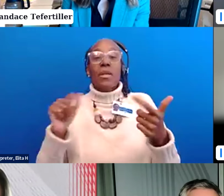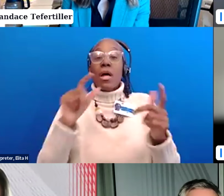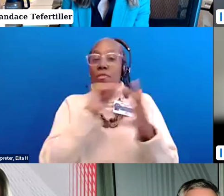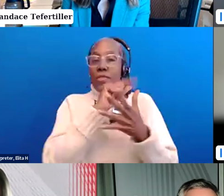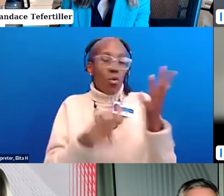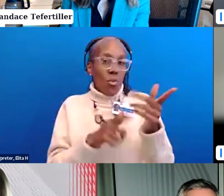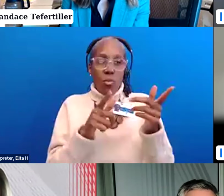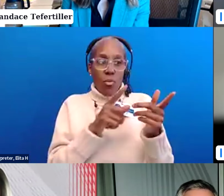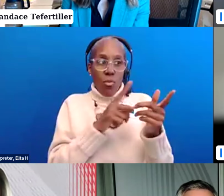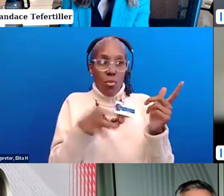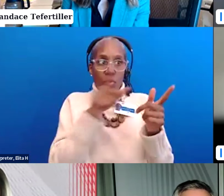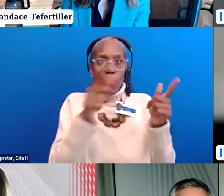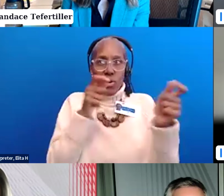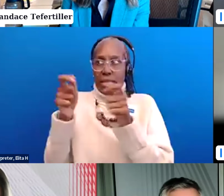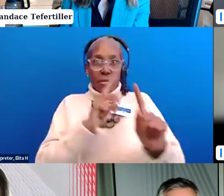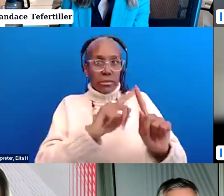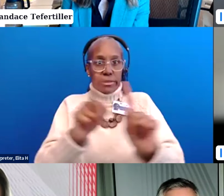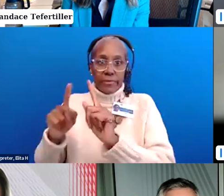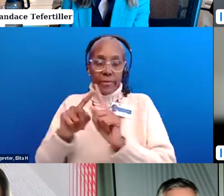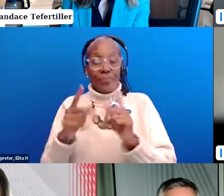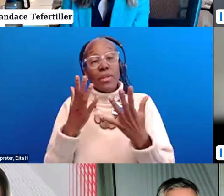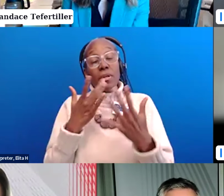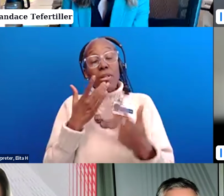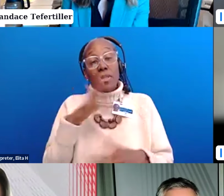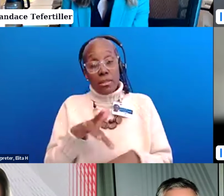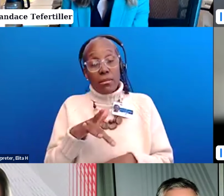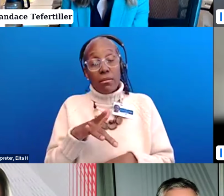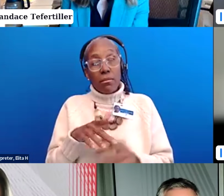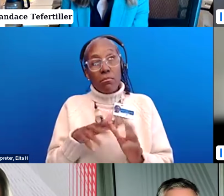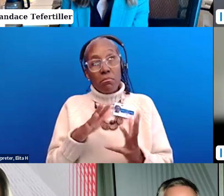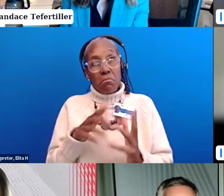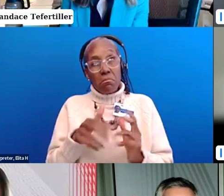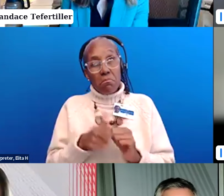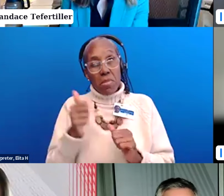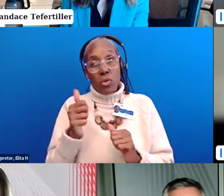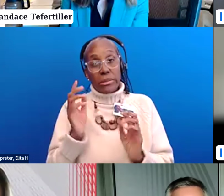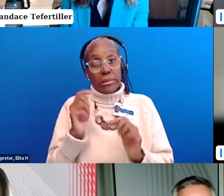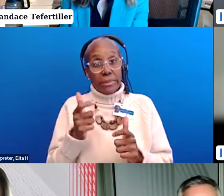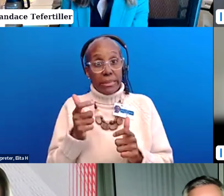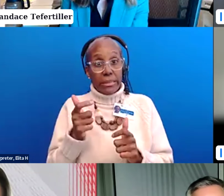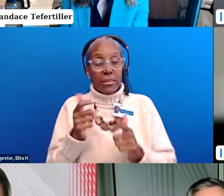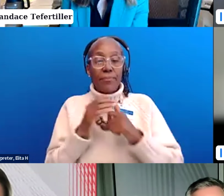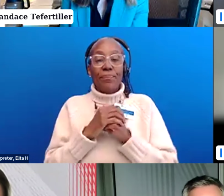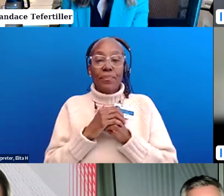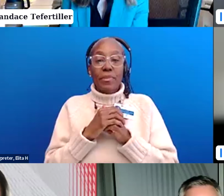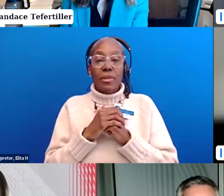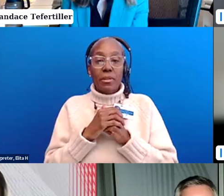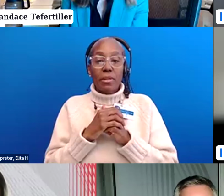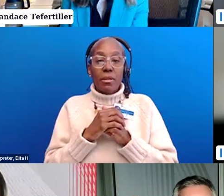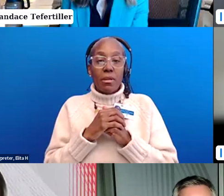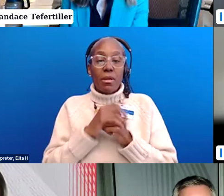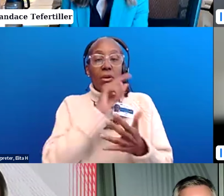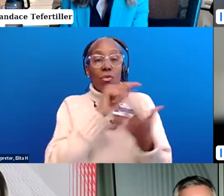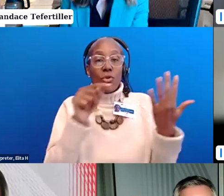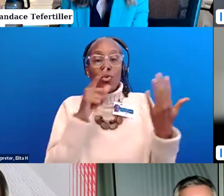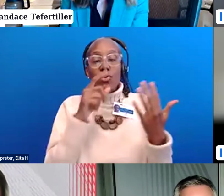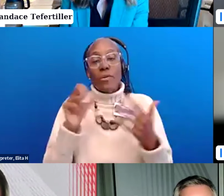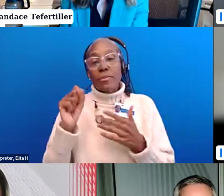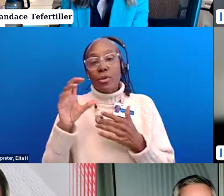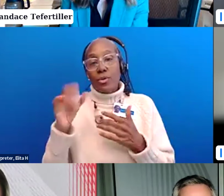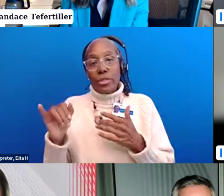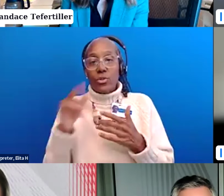will handle this differently. Fortunately, almost immediately, those who have spinal cord